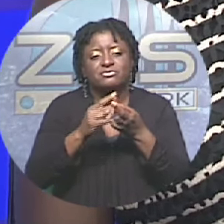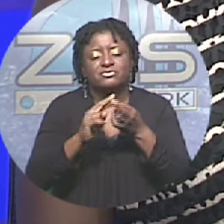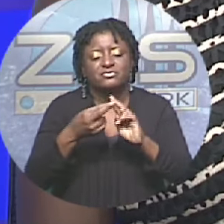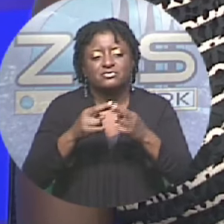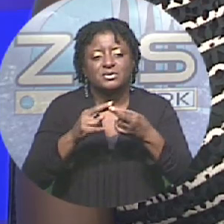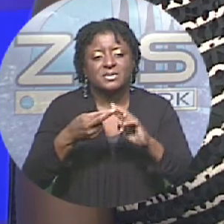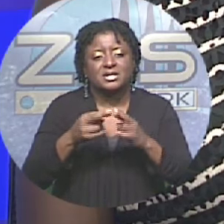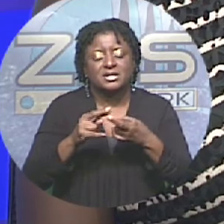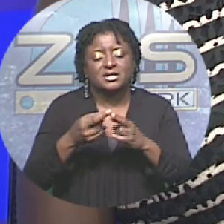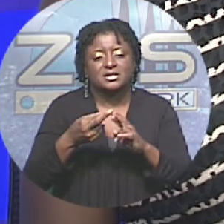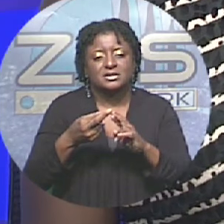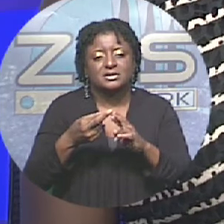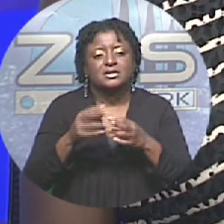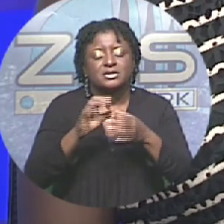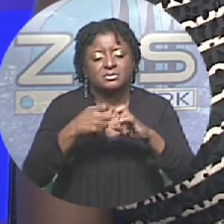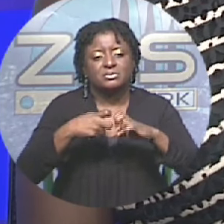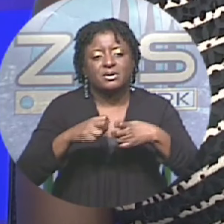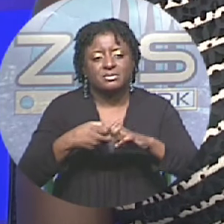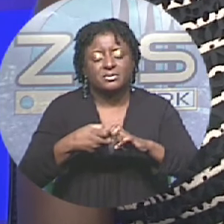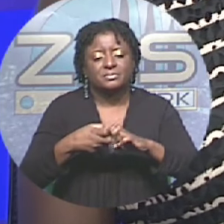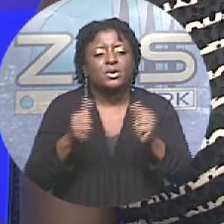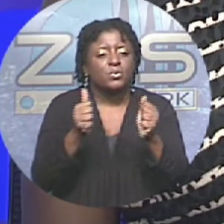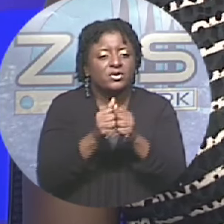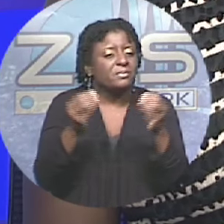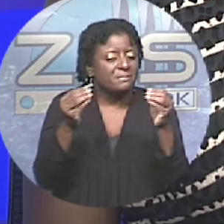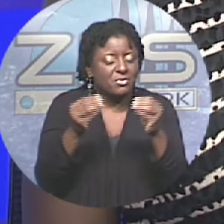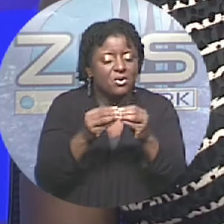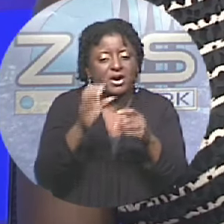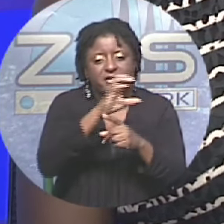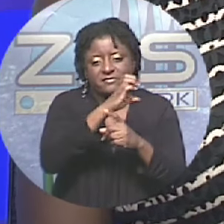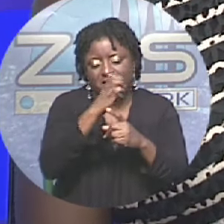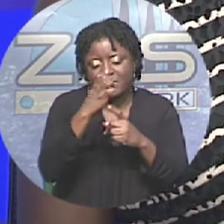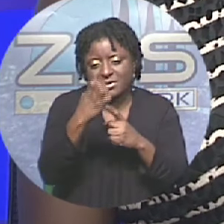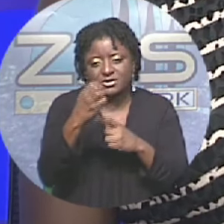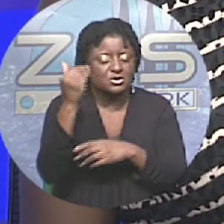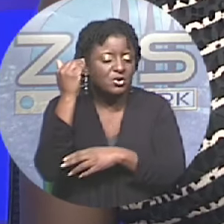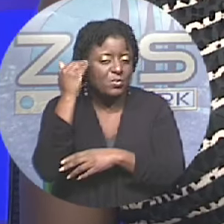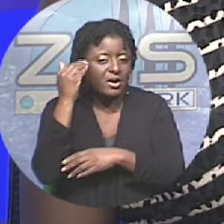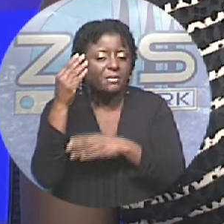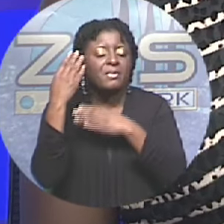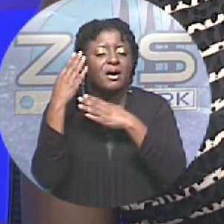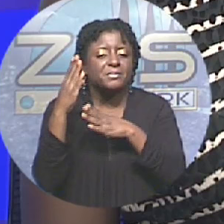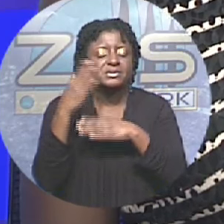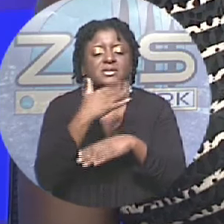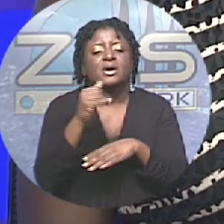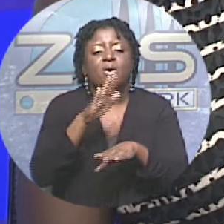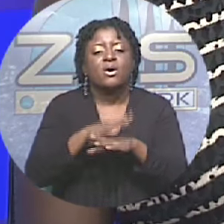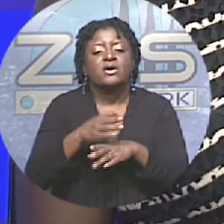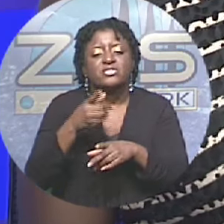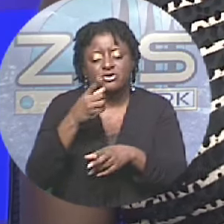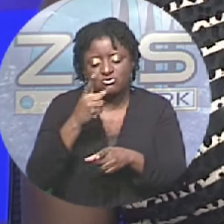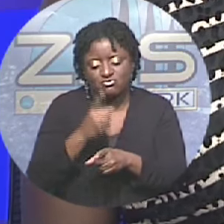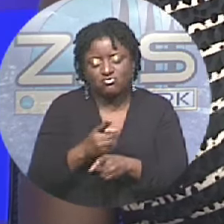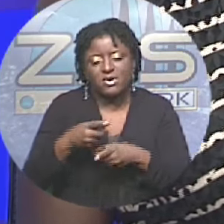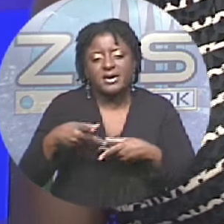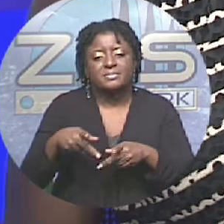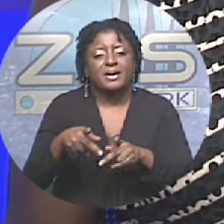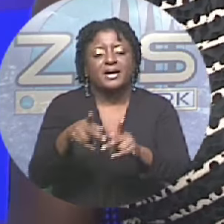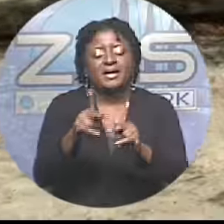who outlines where they are now, says with a more environmentally aware Bahamas, they are on the right path. Cleopatra Murphy has